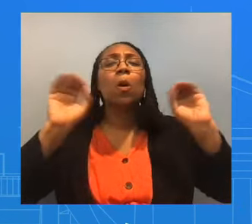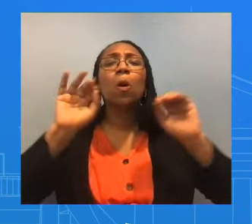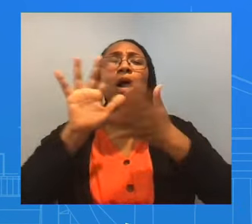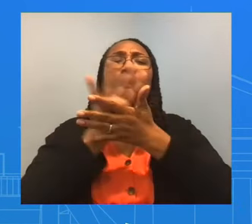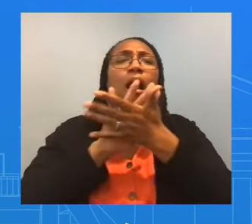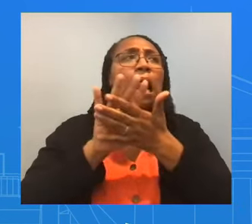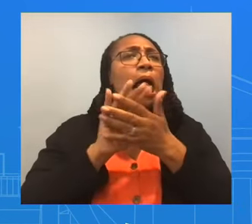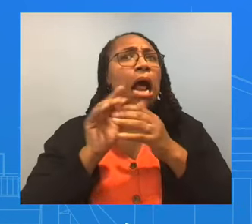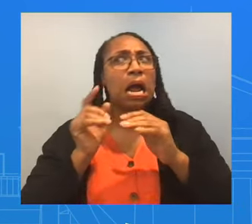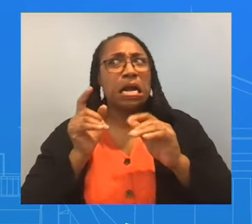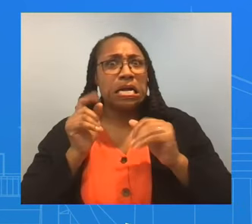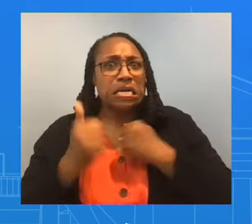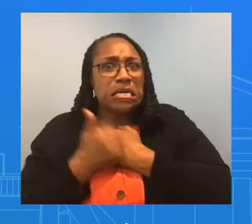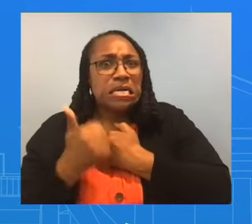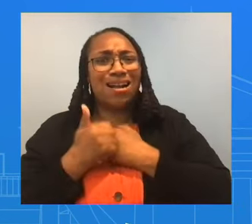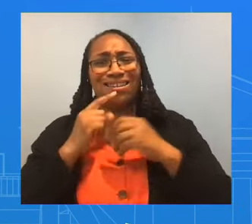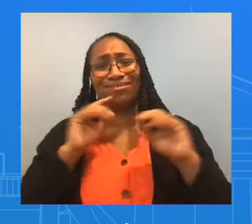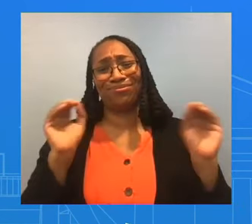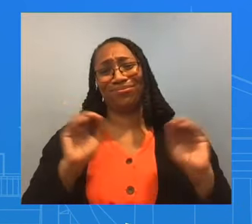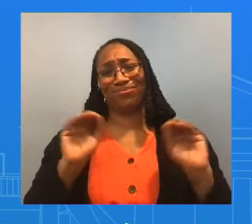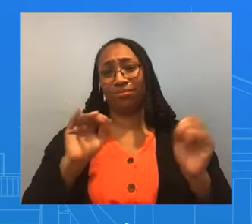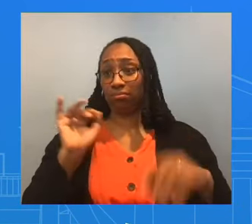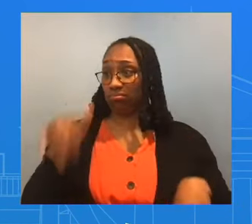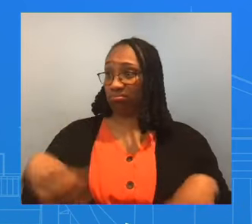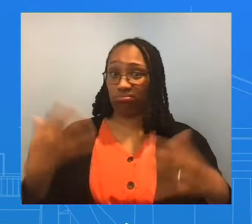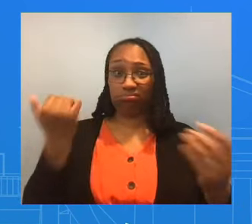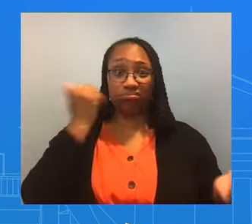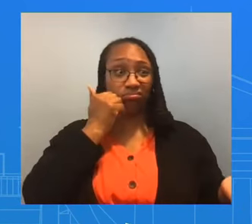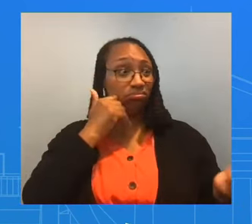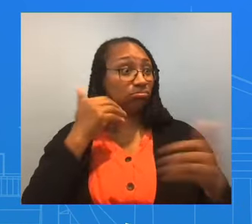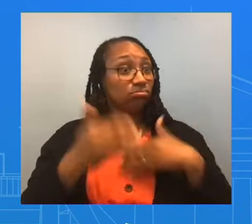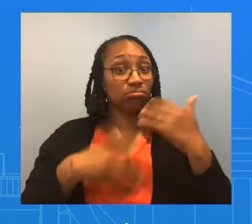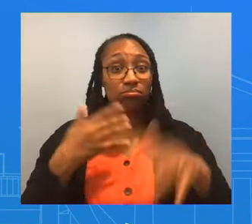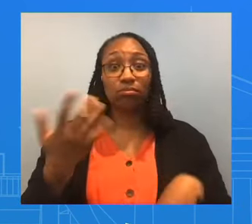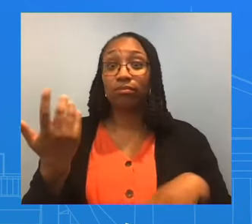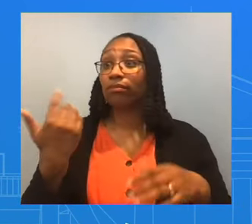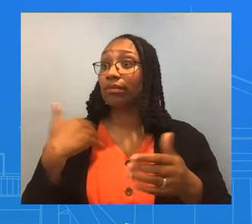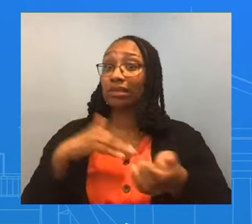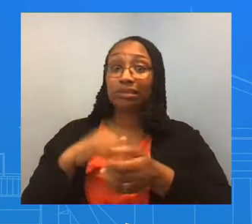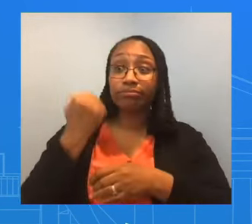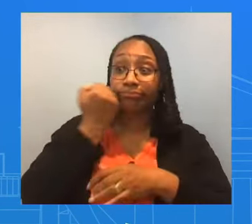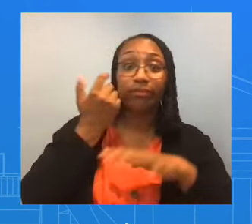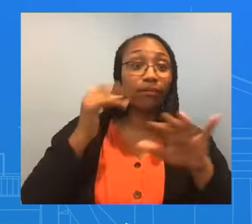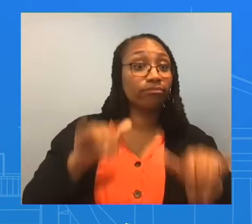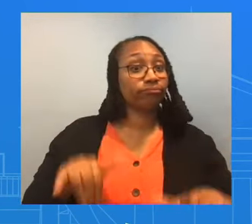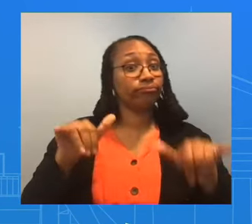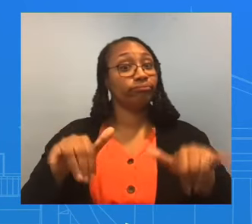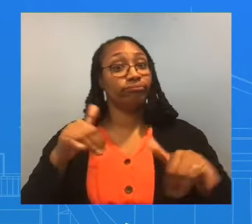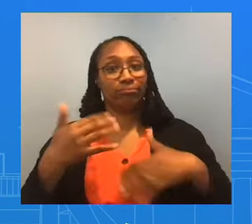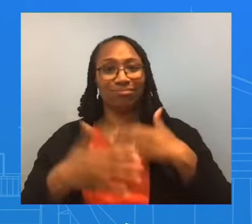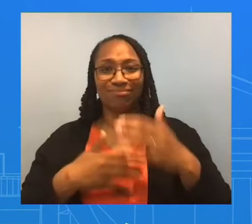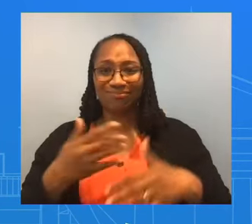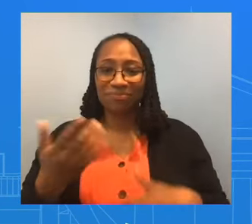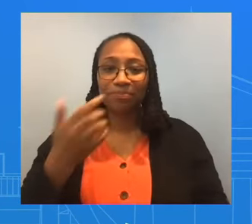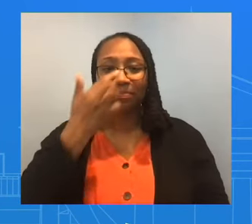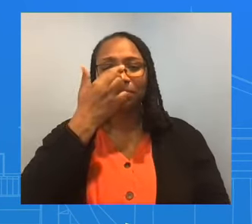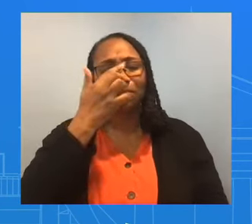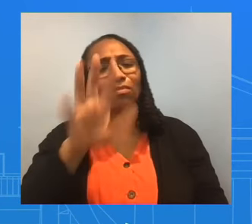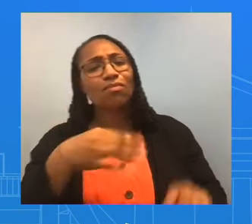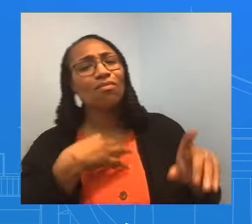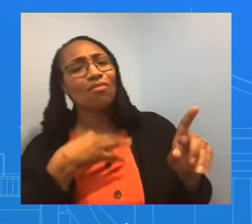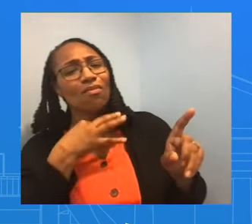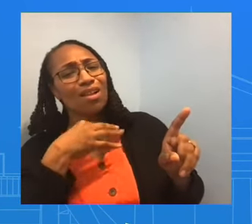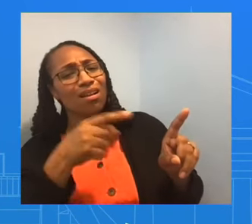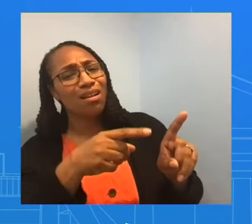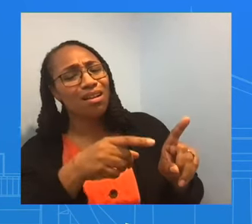people go through. Understood. And back on the indictment, Jack Smith, he encouraged really any American to read it. Has the